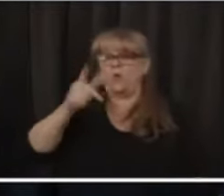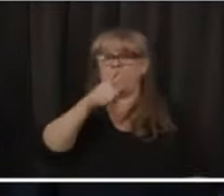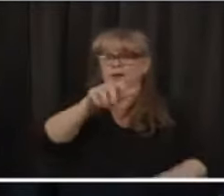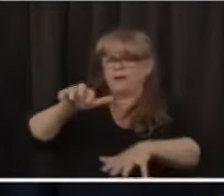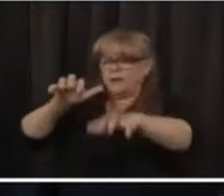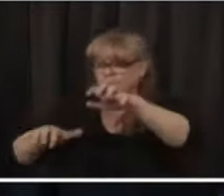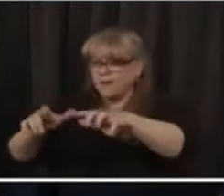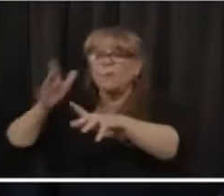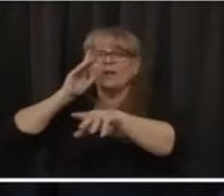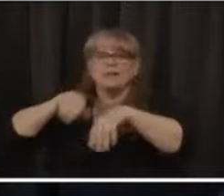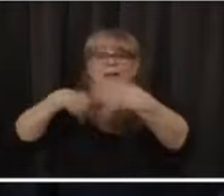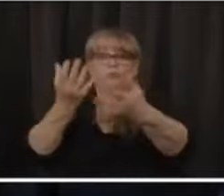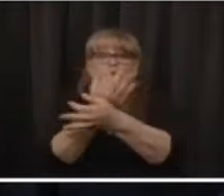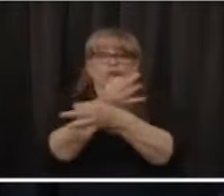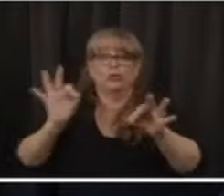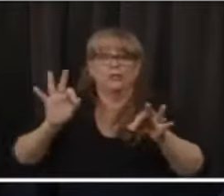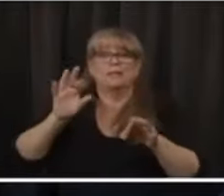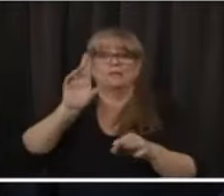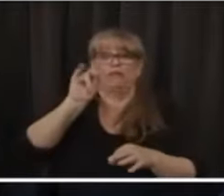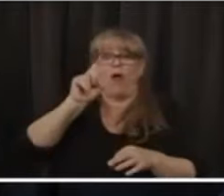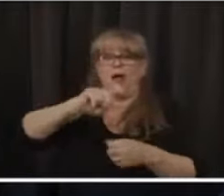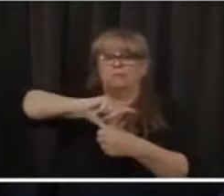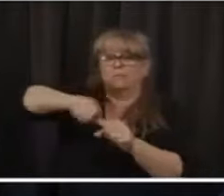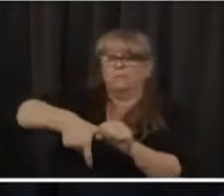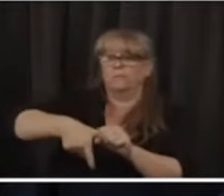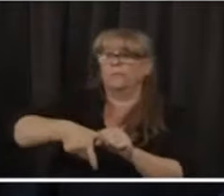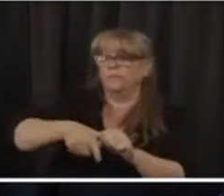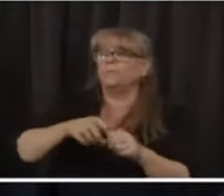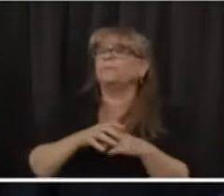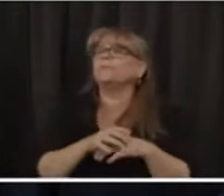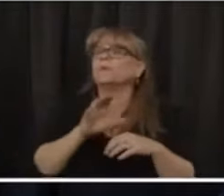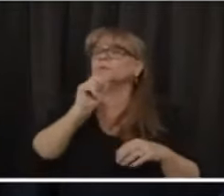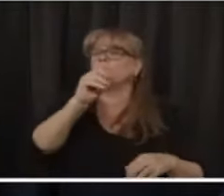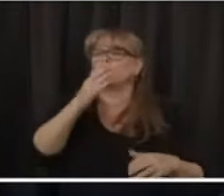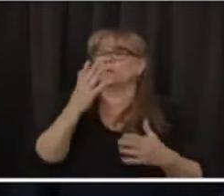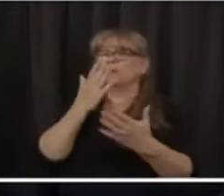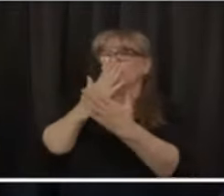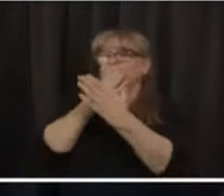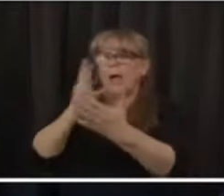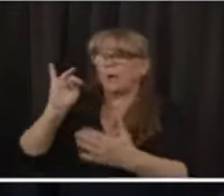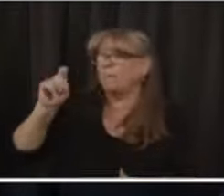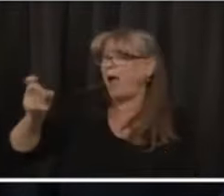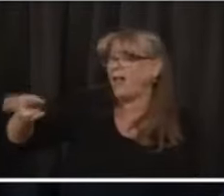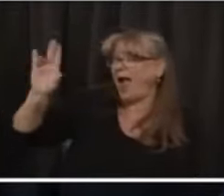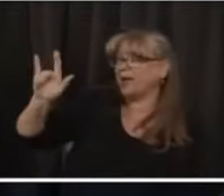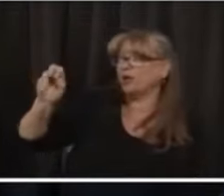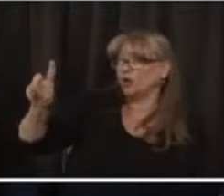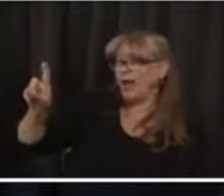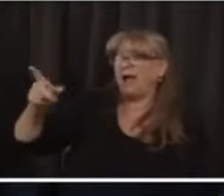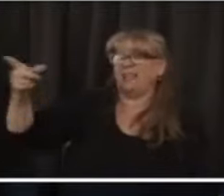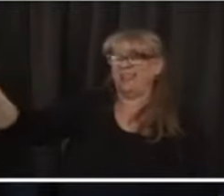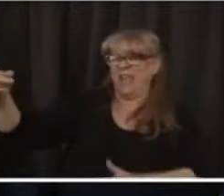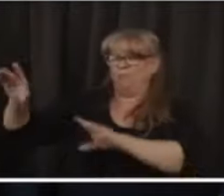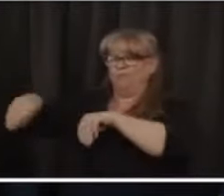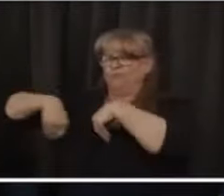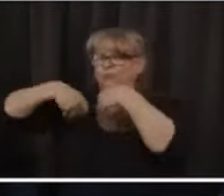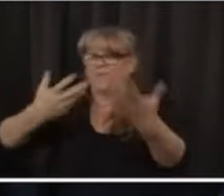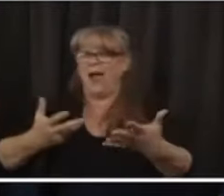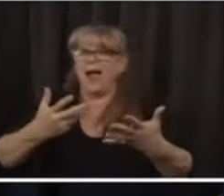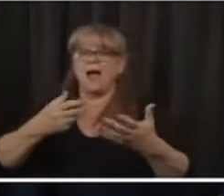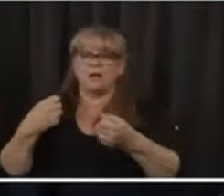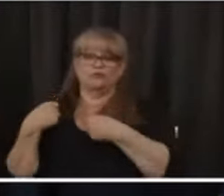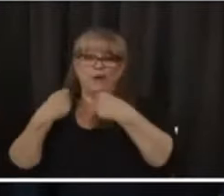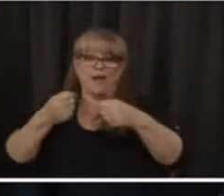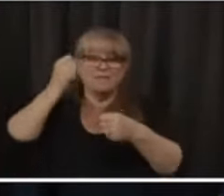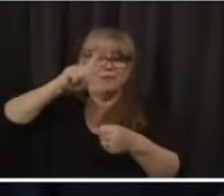Ride United program for that. So, you don't drive, you can't get out on your own,